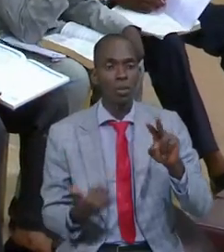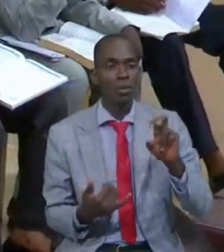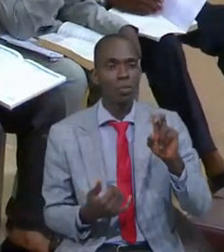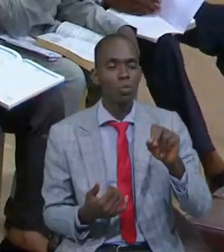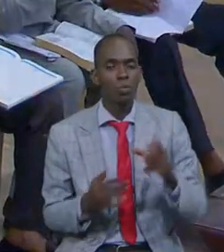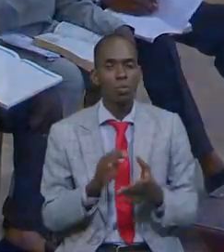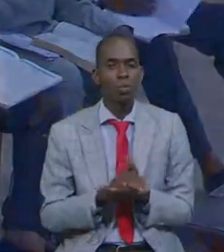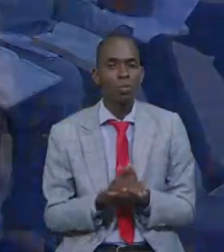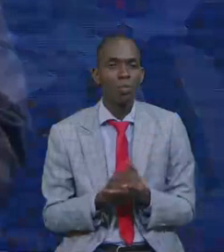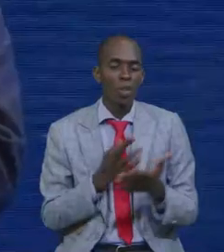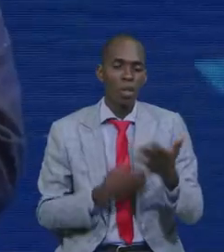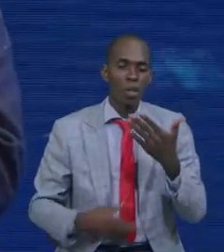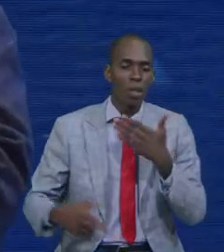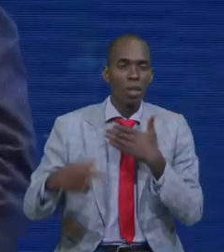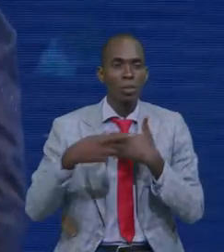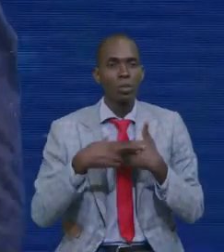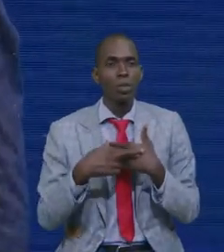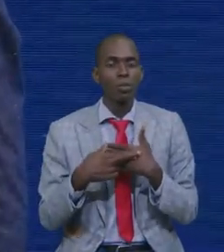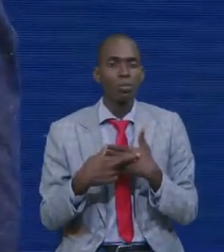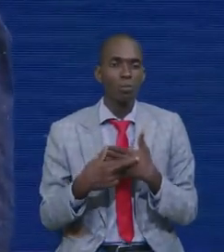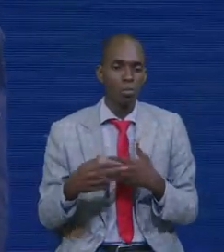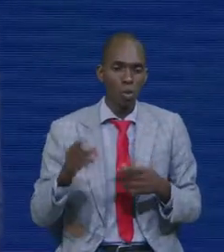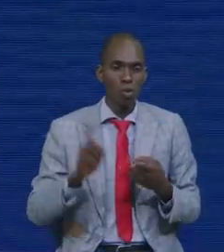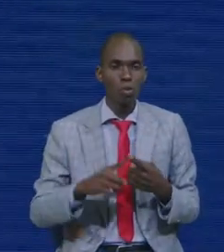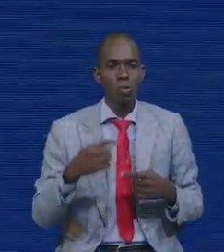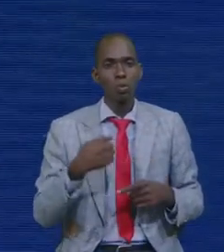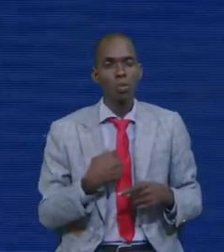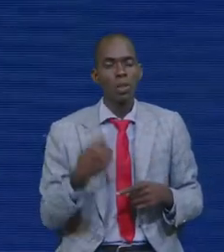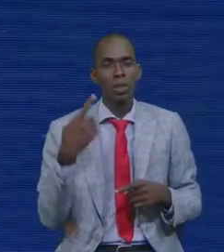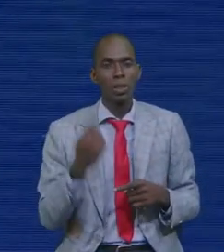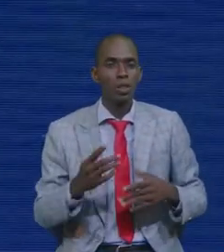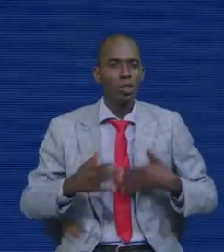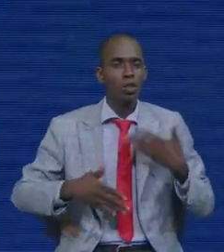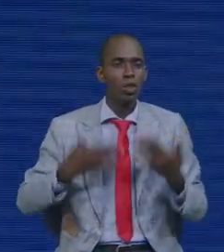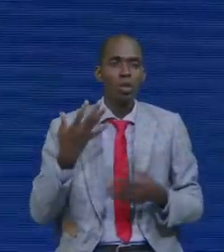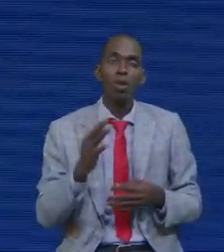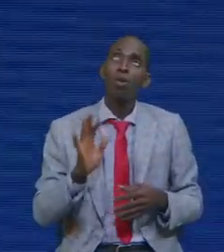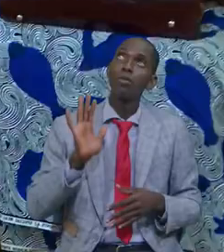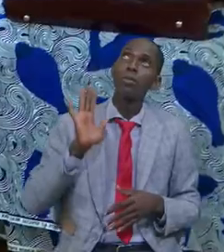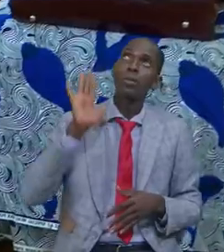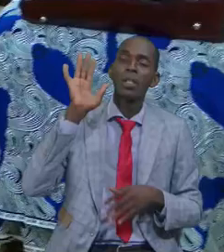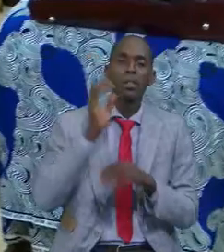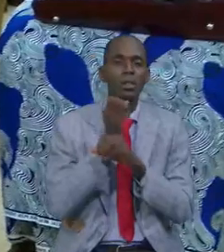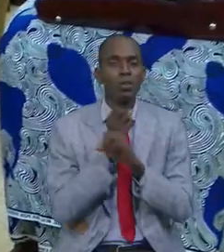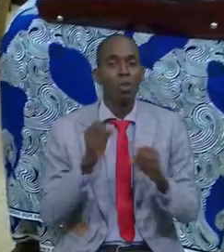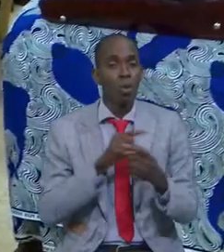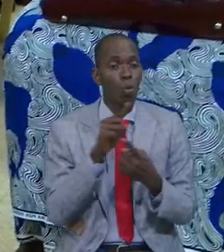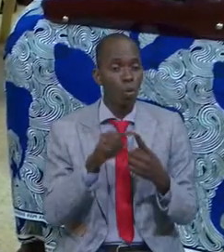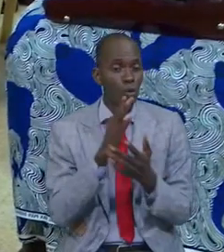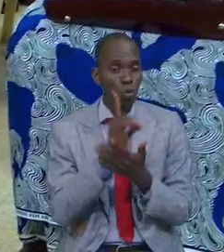it tells us, restore unto me the joy of thy salvation. When somebody has